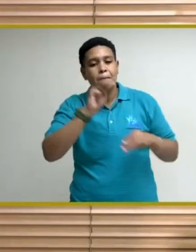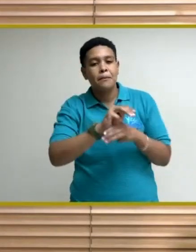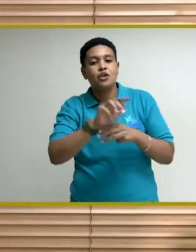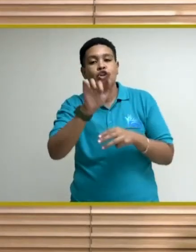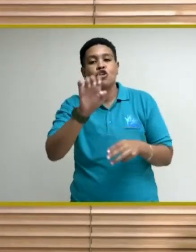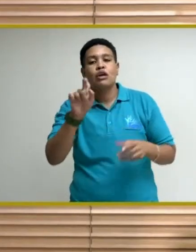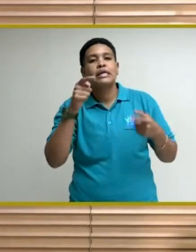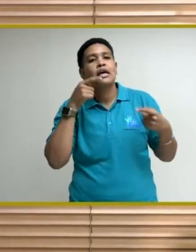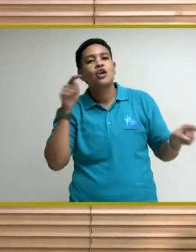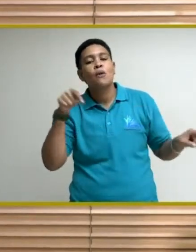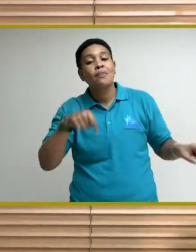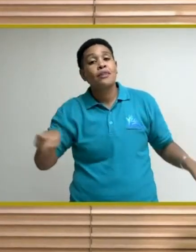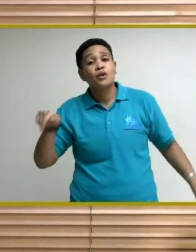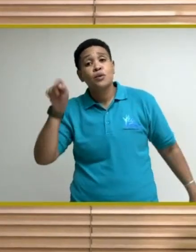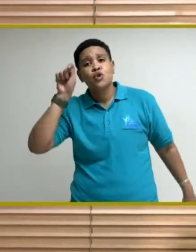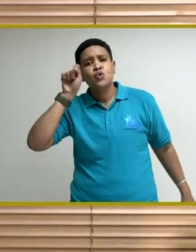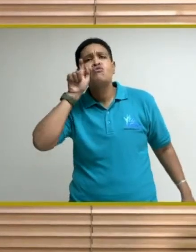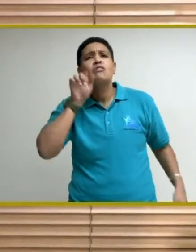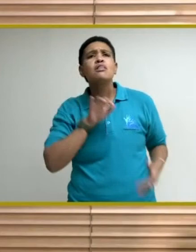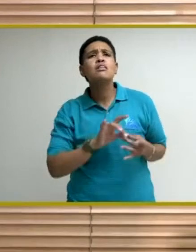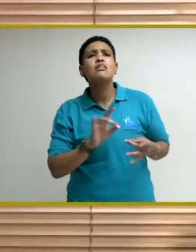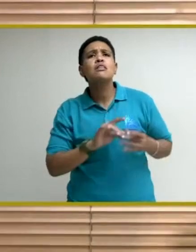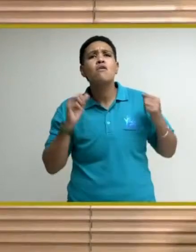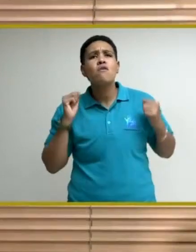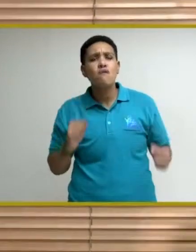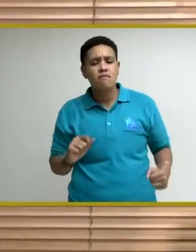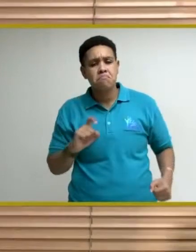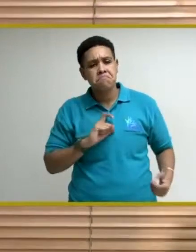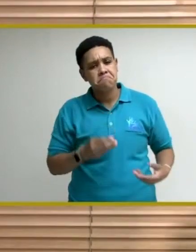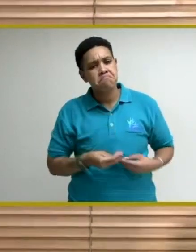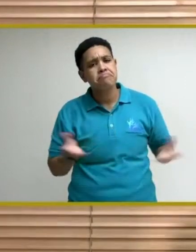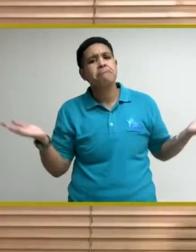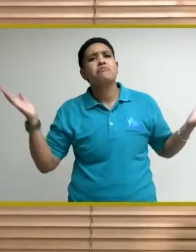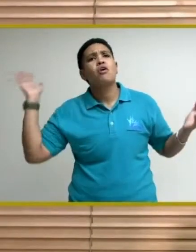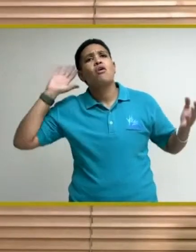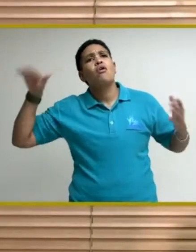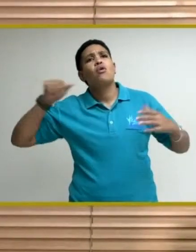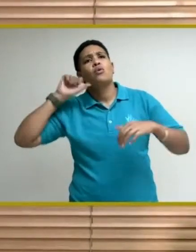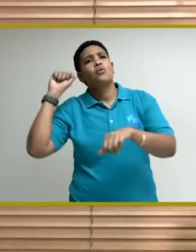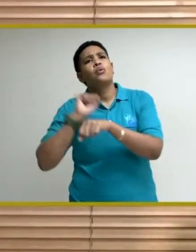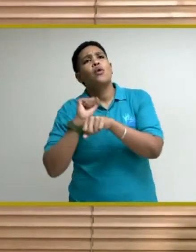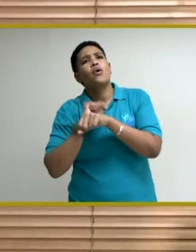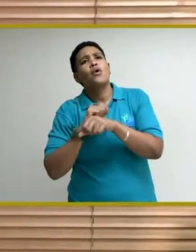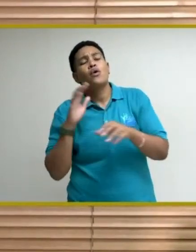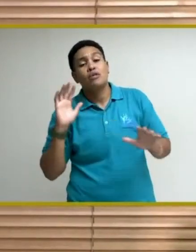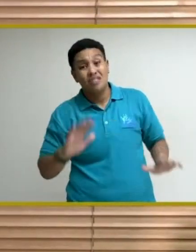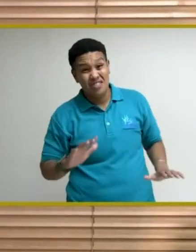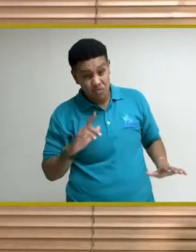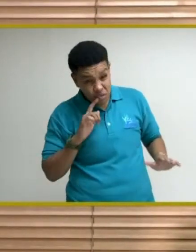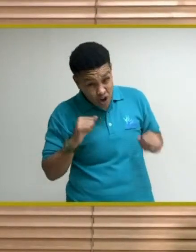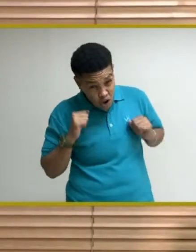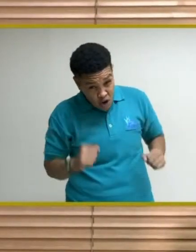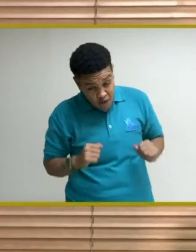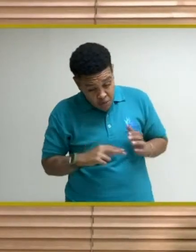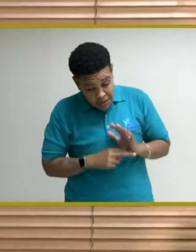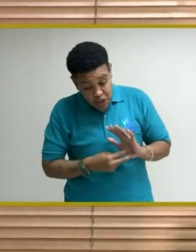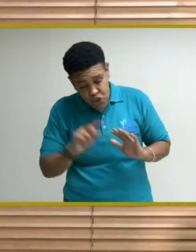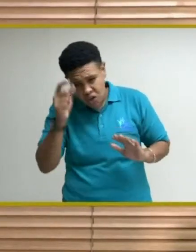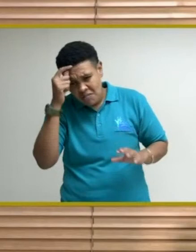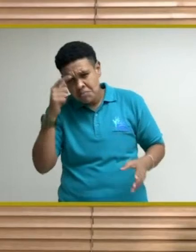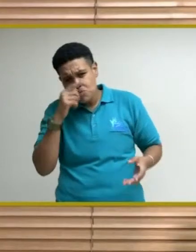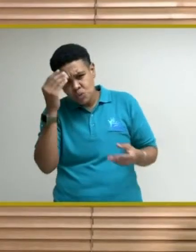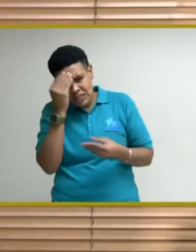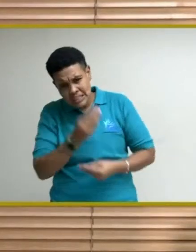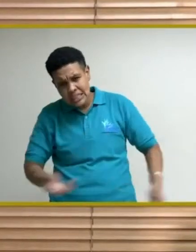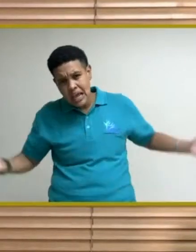her sectorial this week confirms the intention of the government to say to